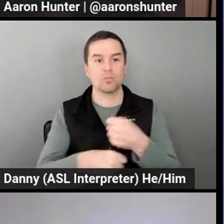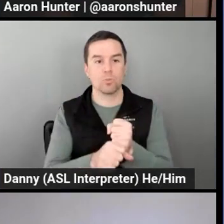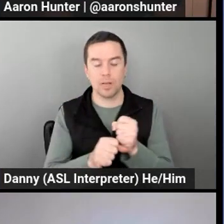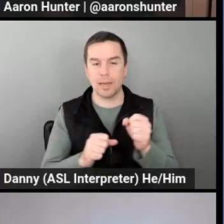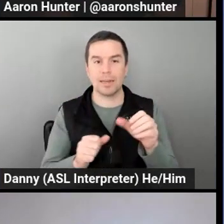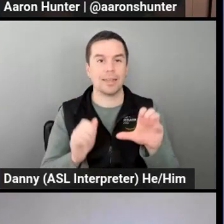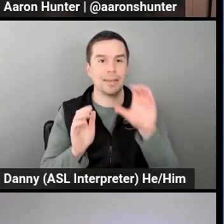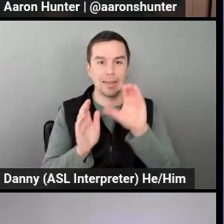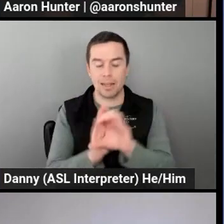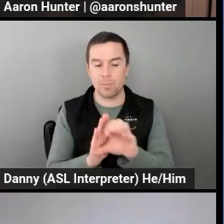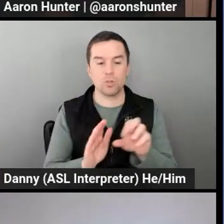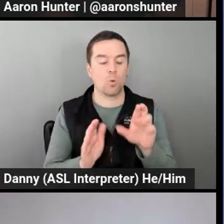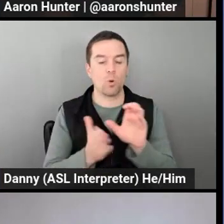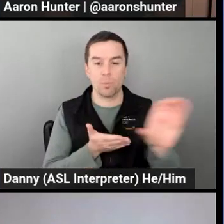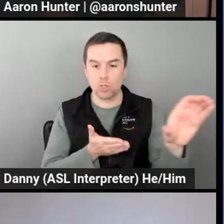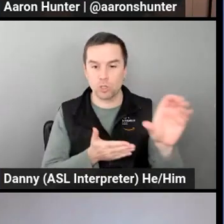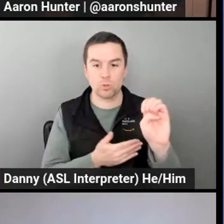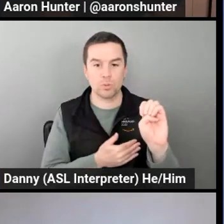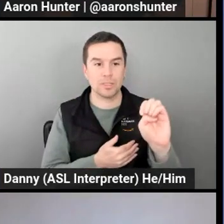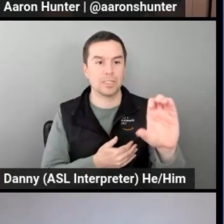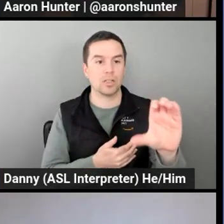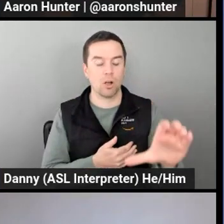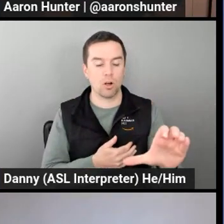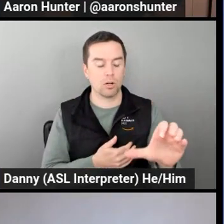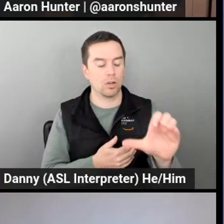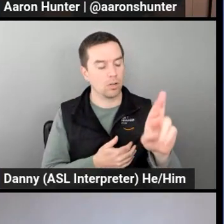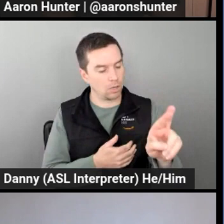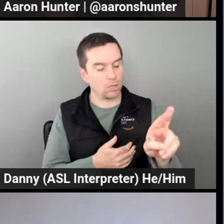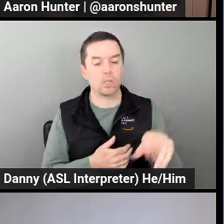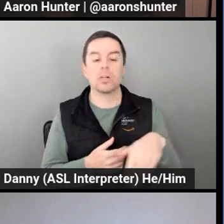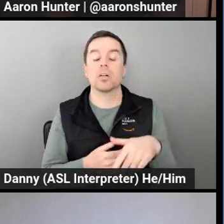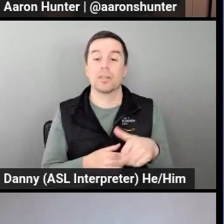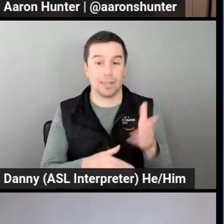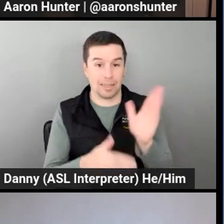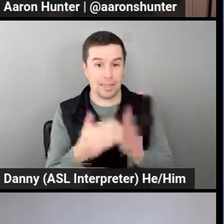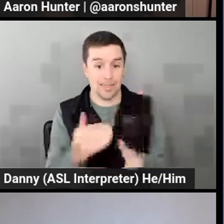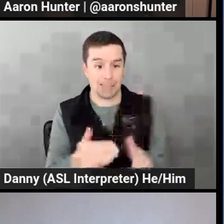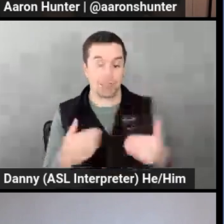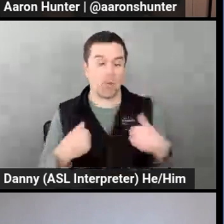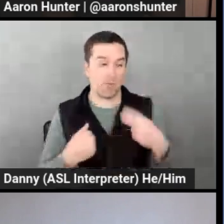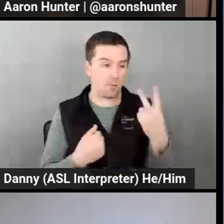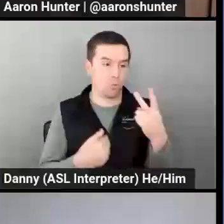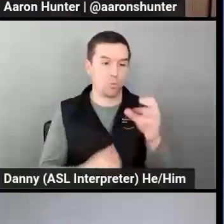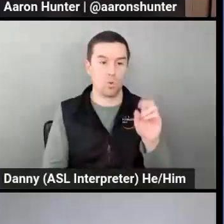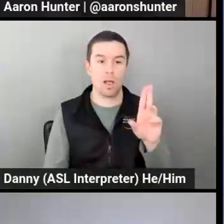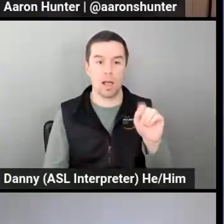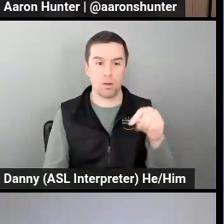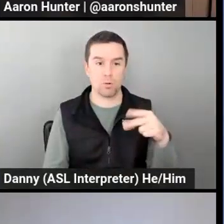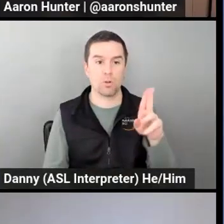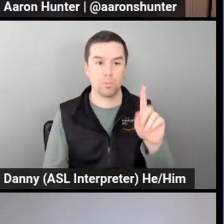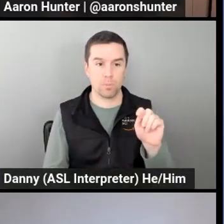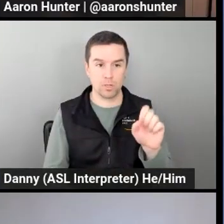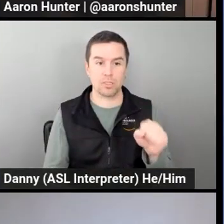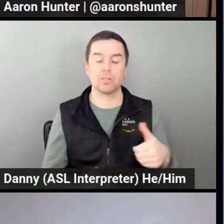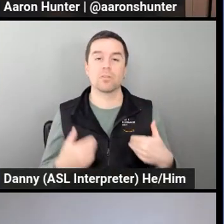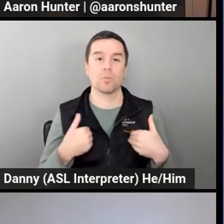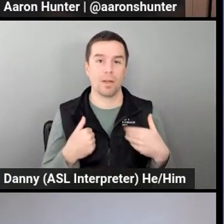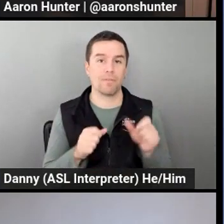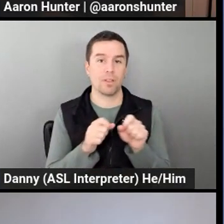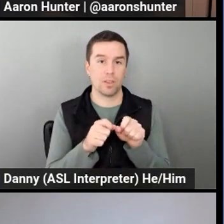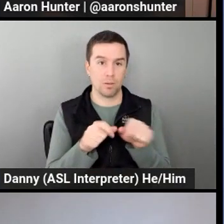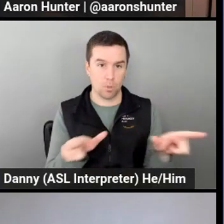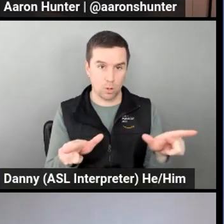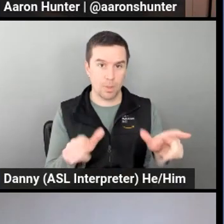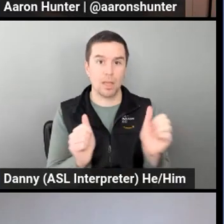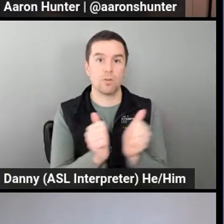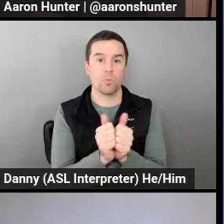it to ECR, and the end you get two sort of outputs. So you get the deployment stack. We'll create a